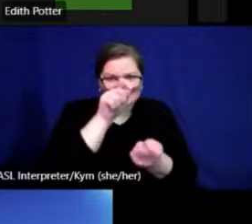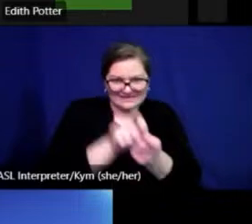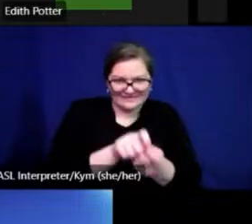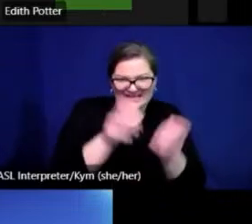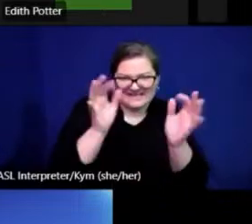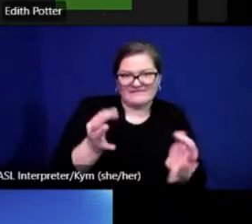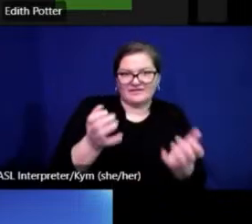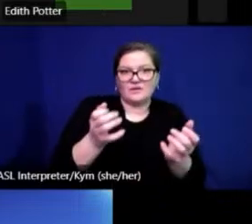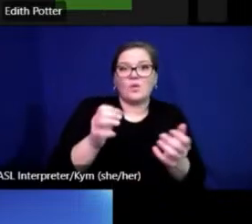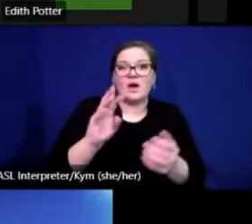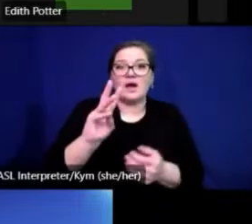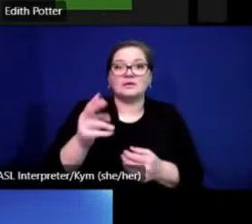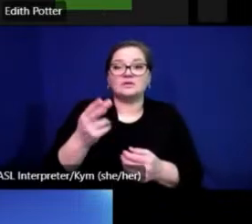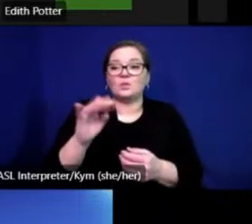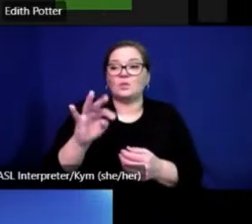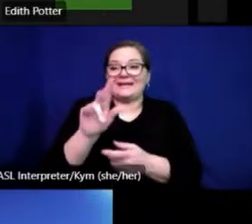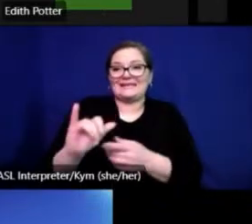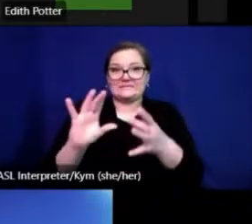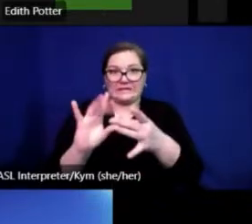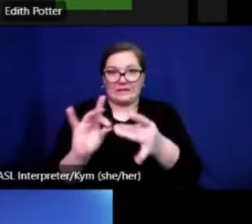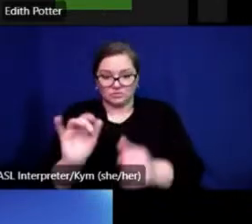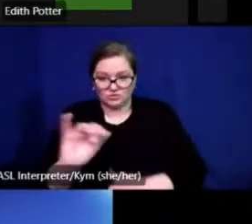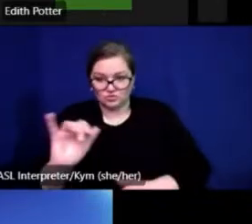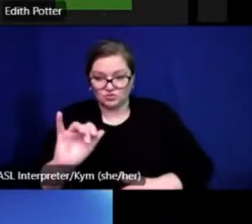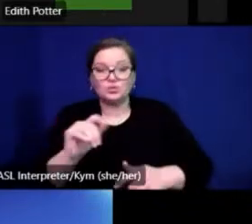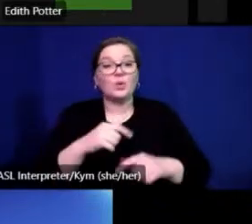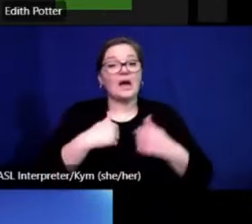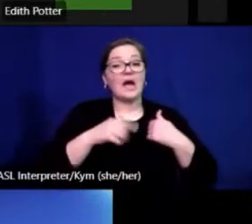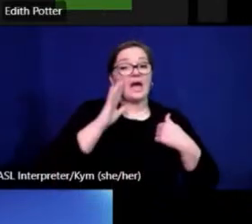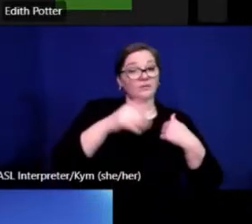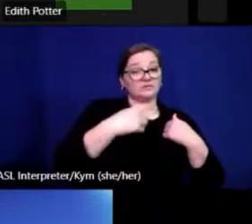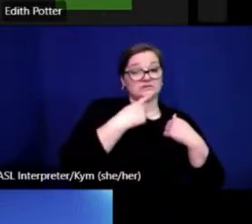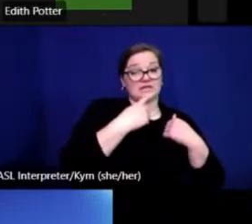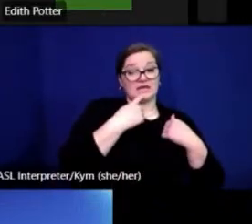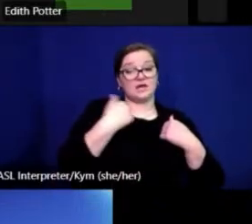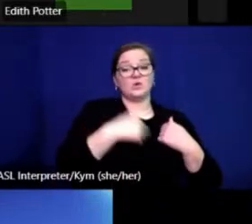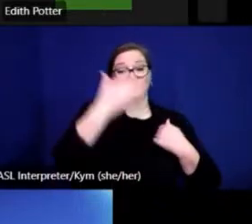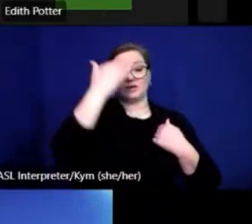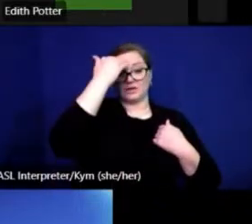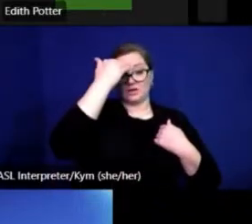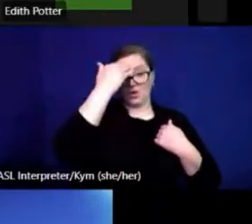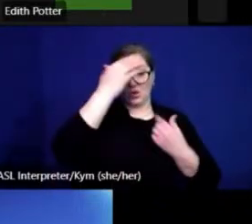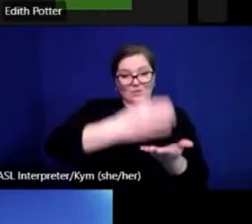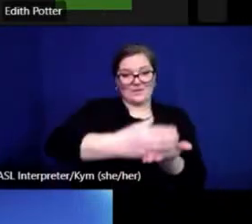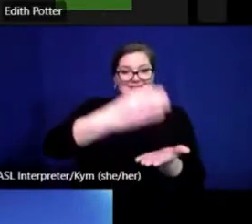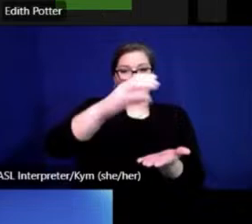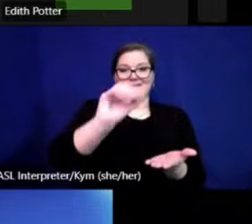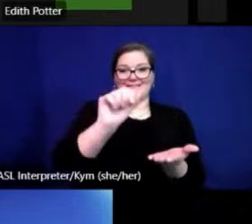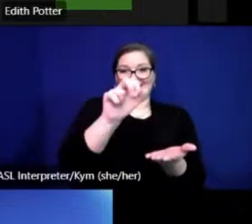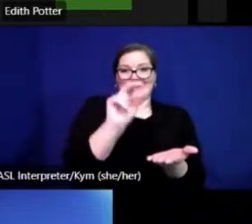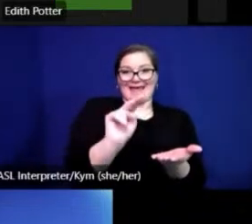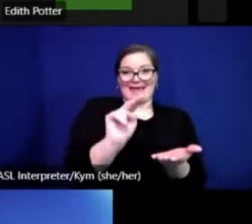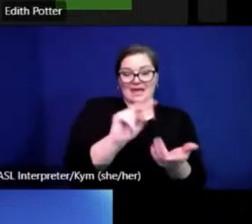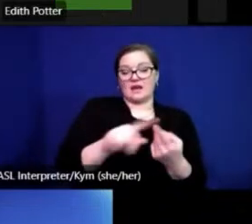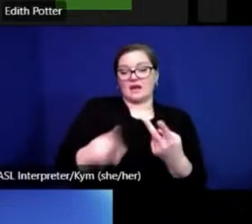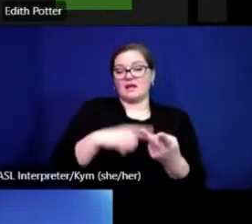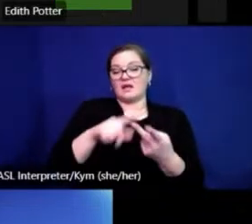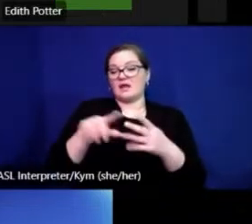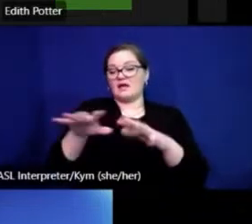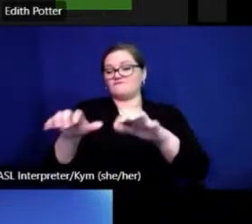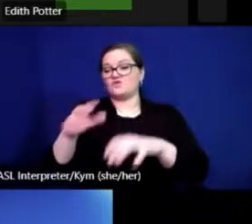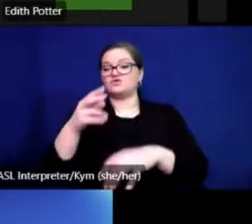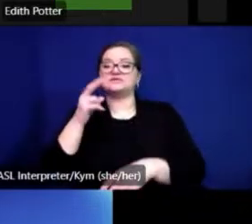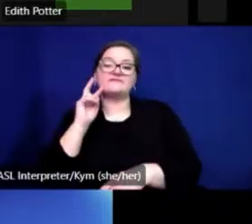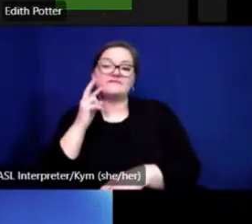to jump in on this too, but what I will say is, we know that canned and frozen vegetables and